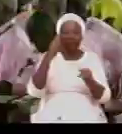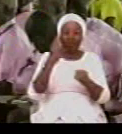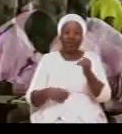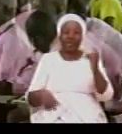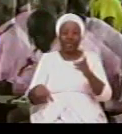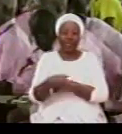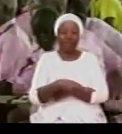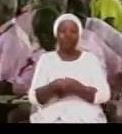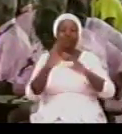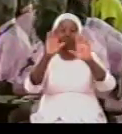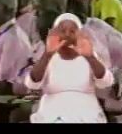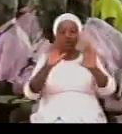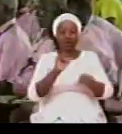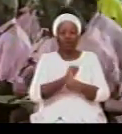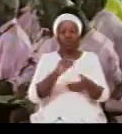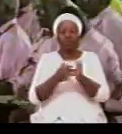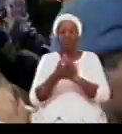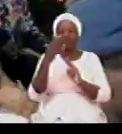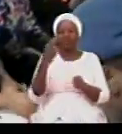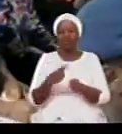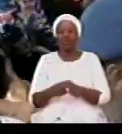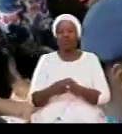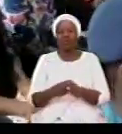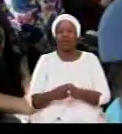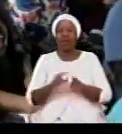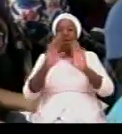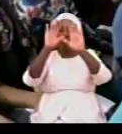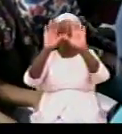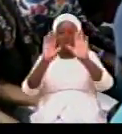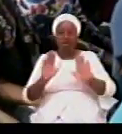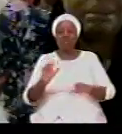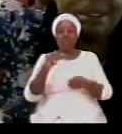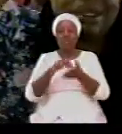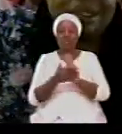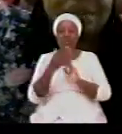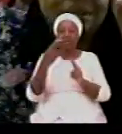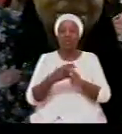wonders, salvation, healing,